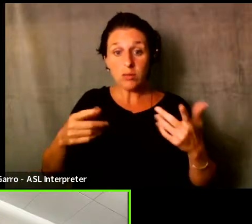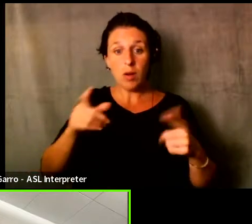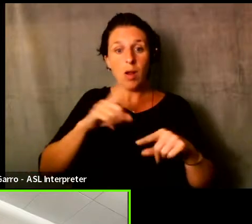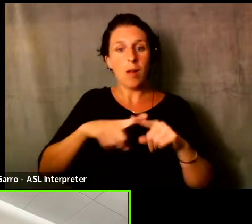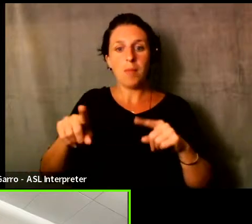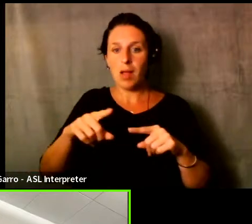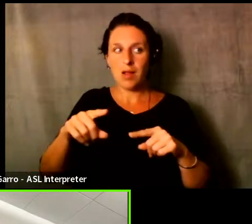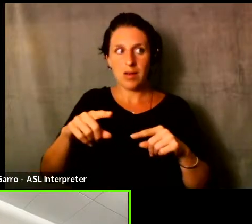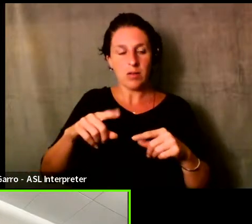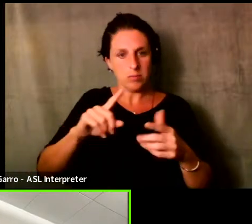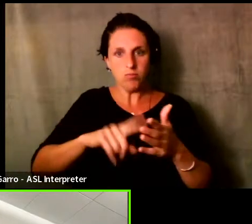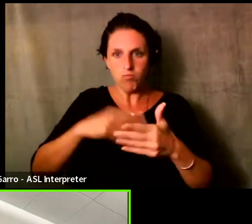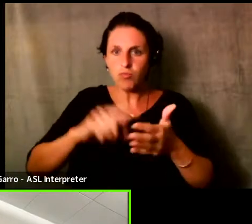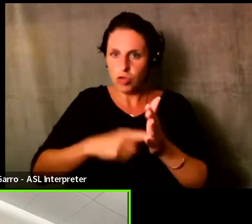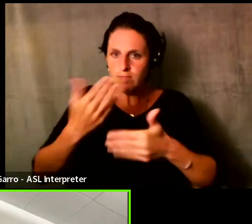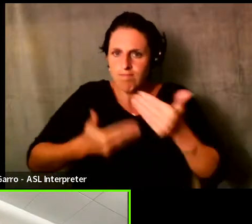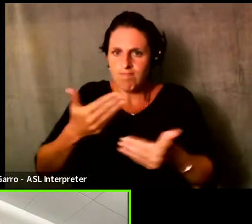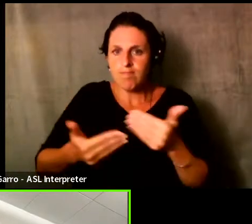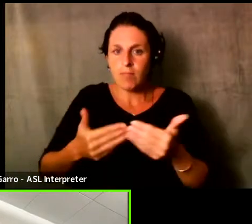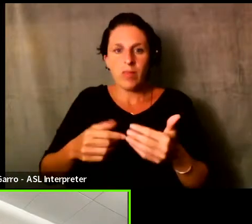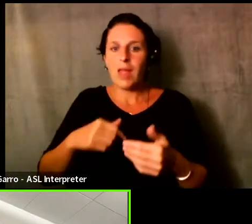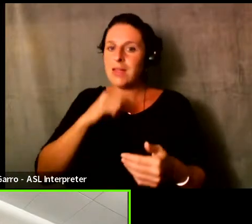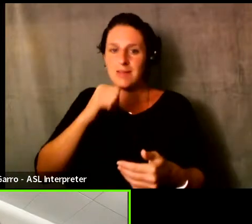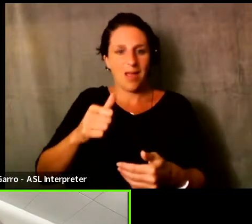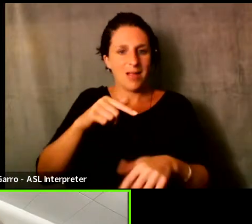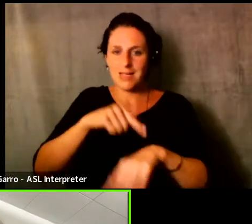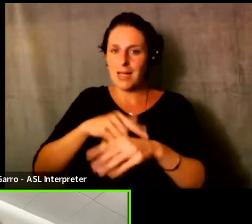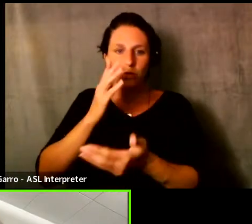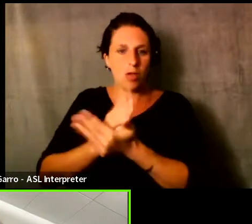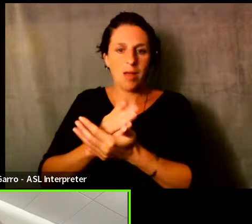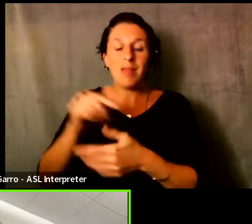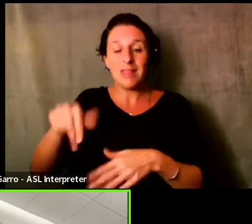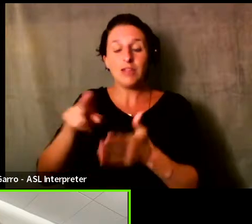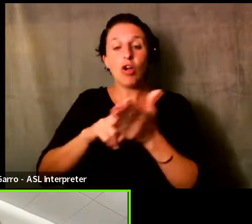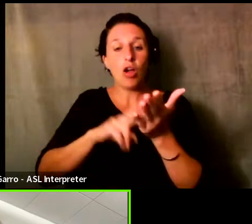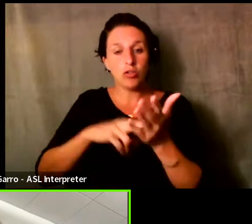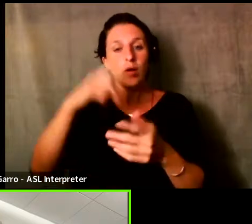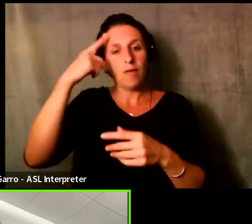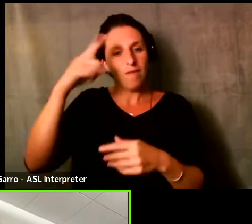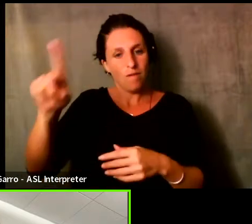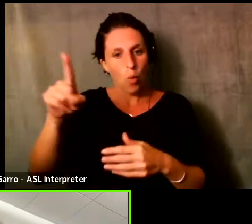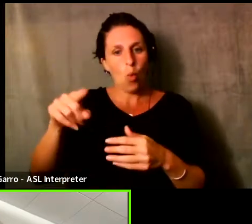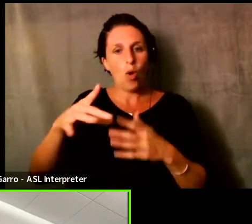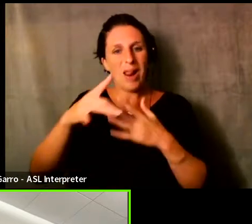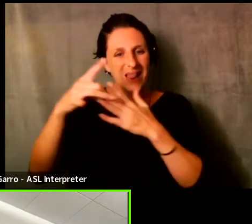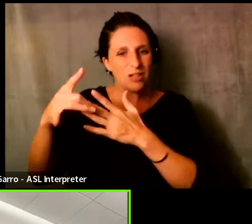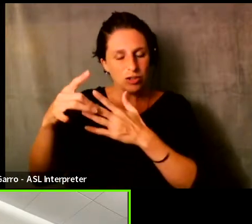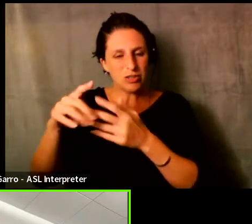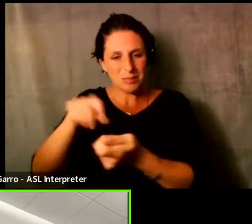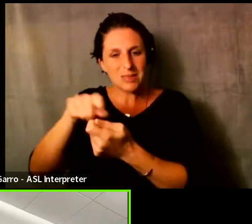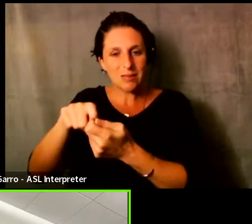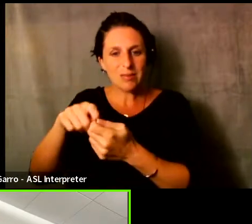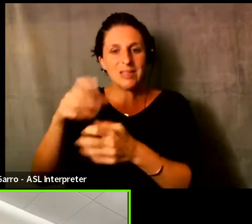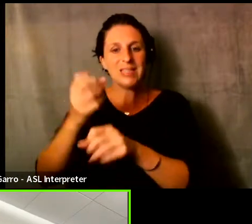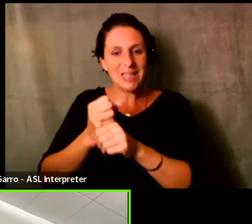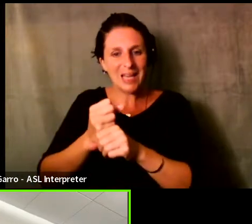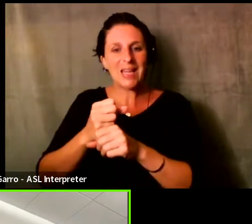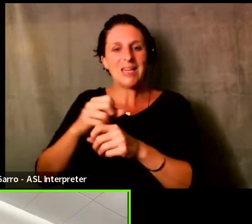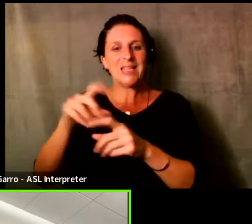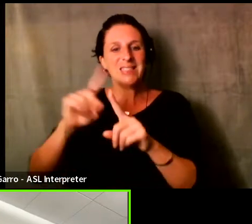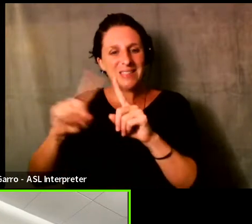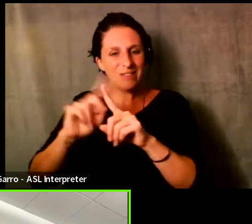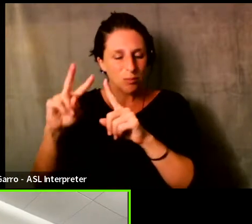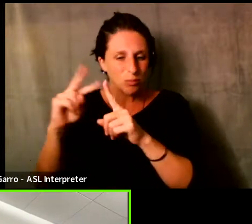to stop. I think, these contracts are for leadership in particular, to really get them to get different perspectives, to look